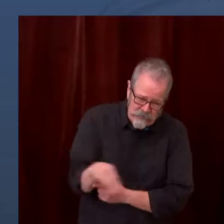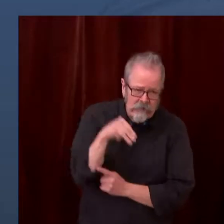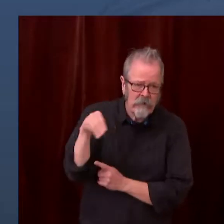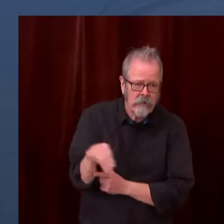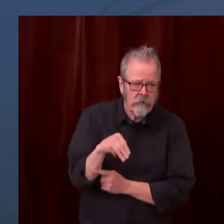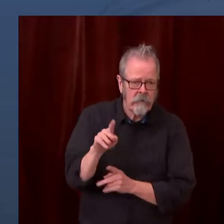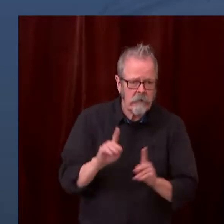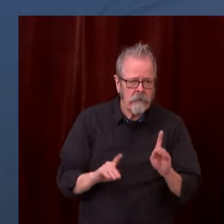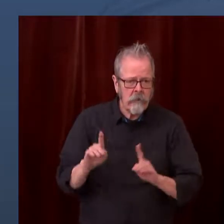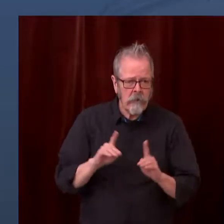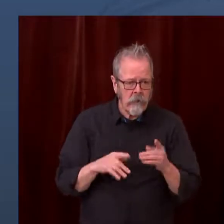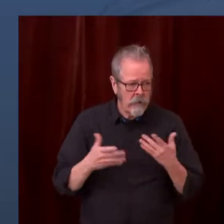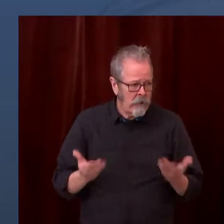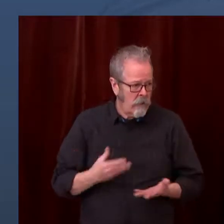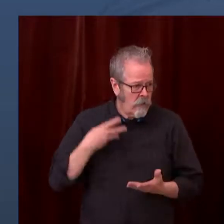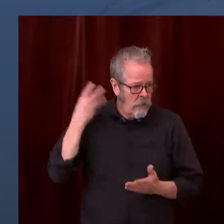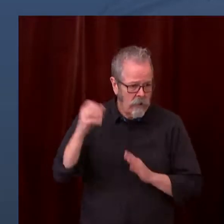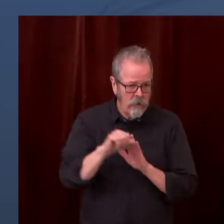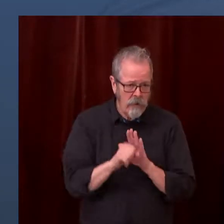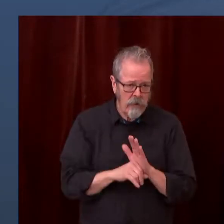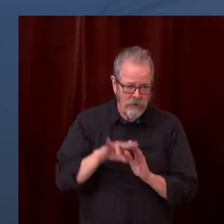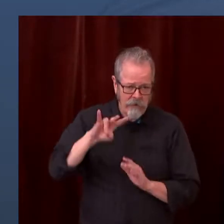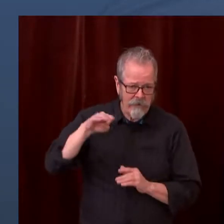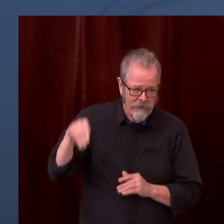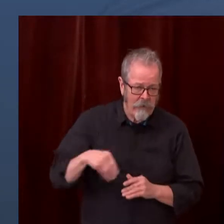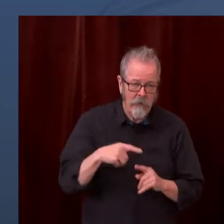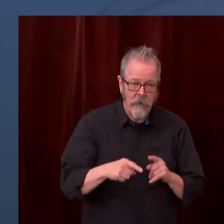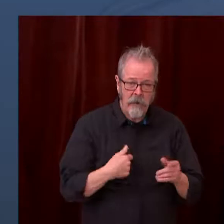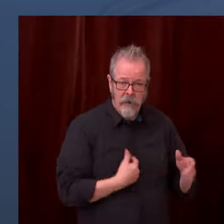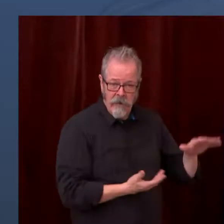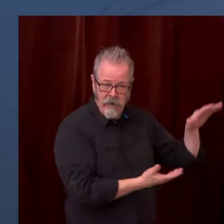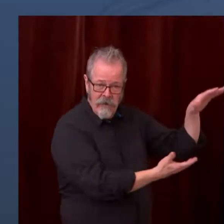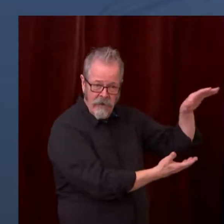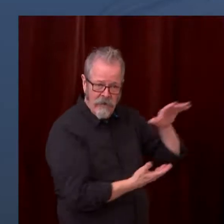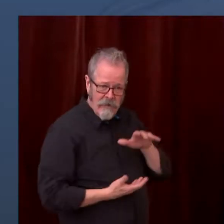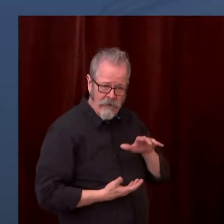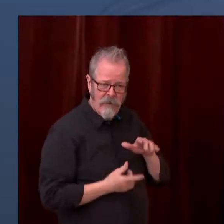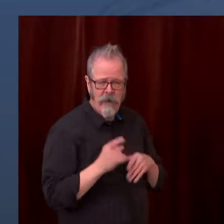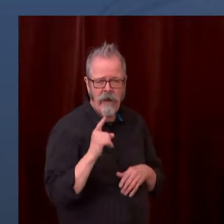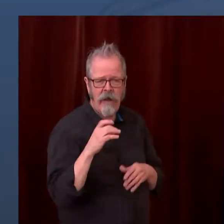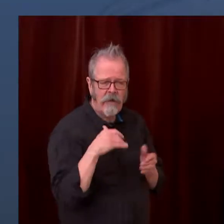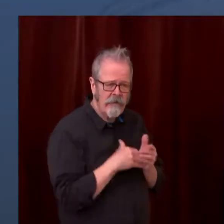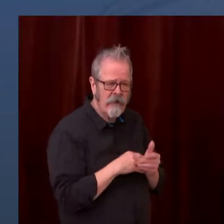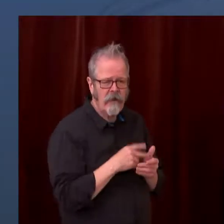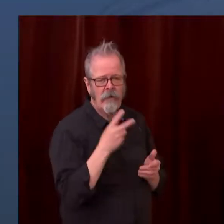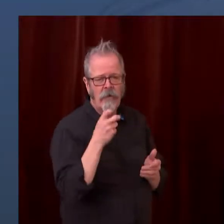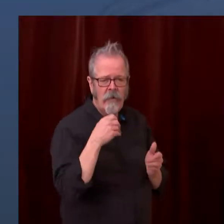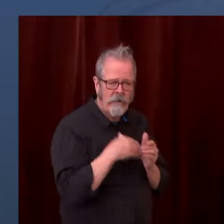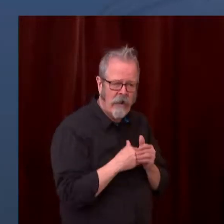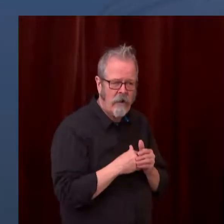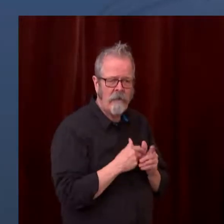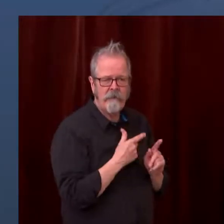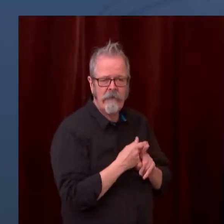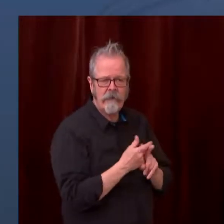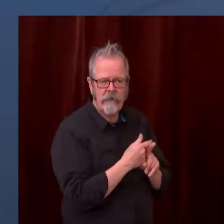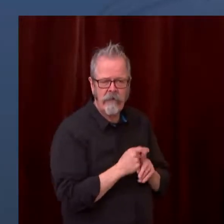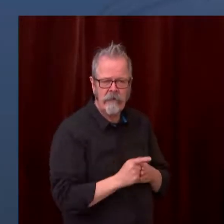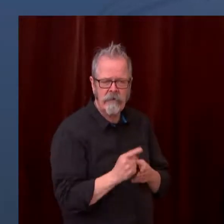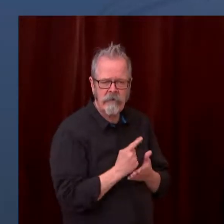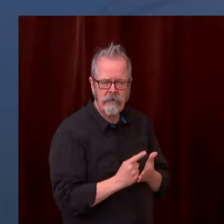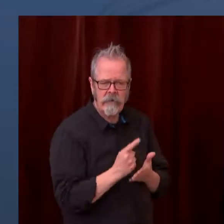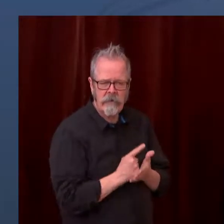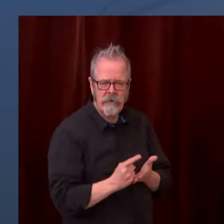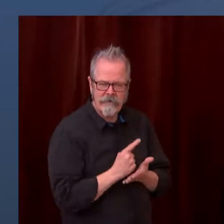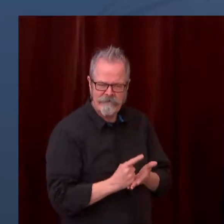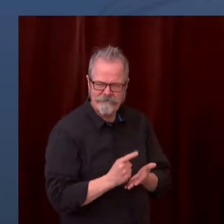some degree, we have to understand all of us are going to be anxious and frustrated that we can't all get the vaccine today. This is just